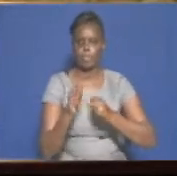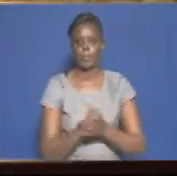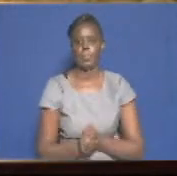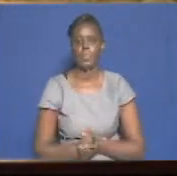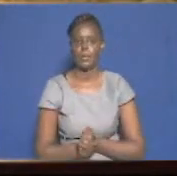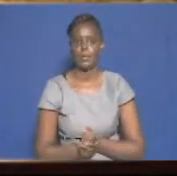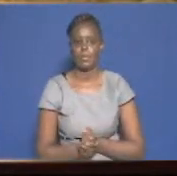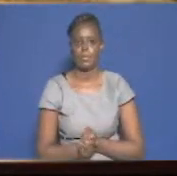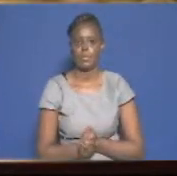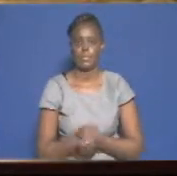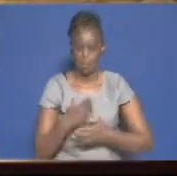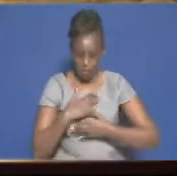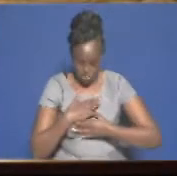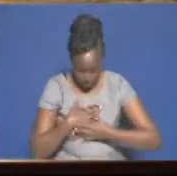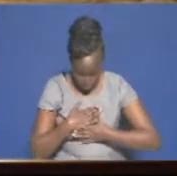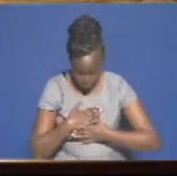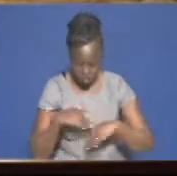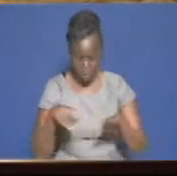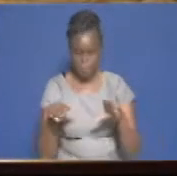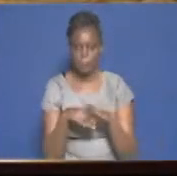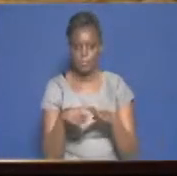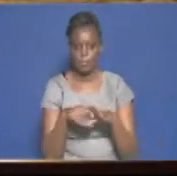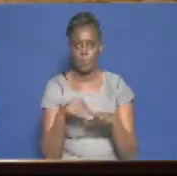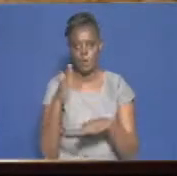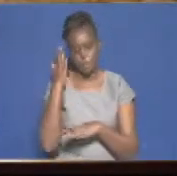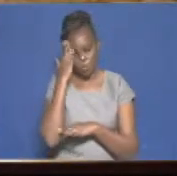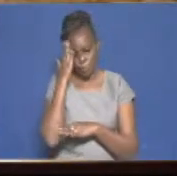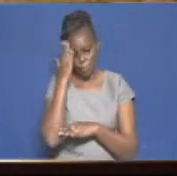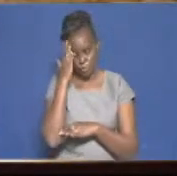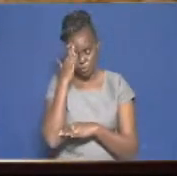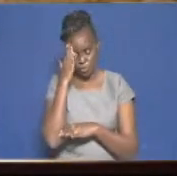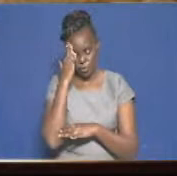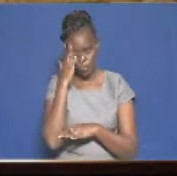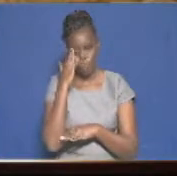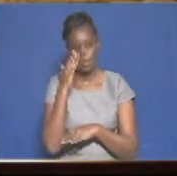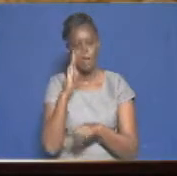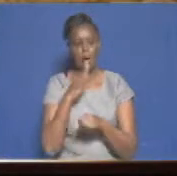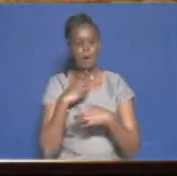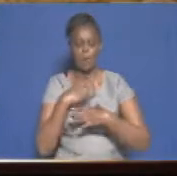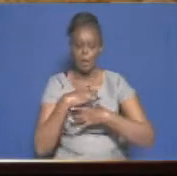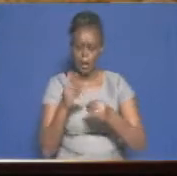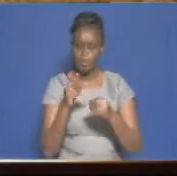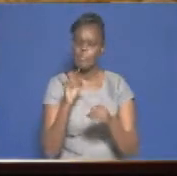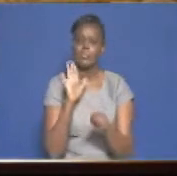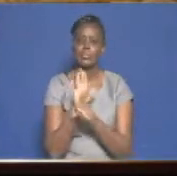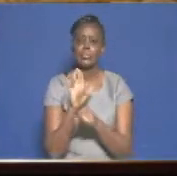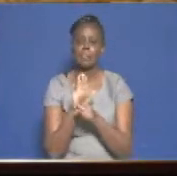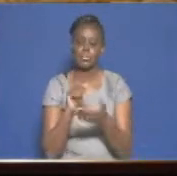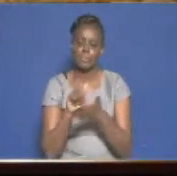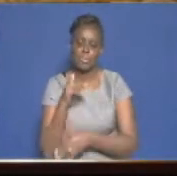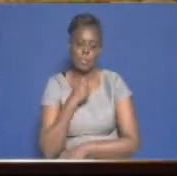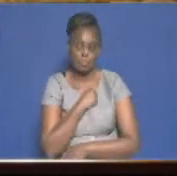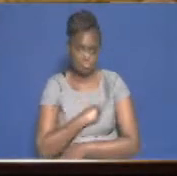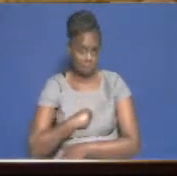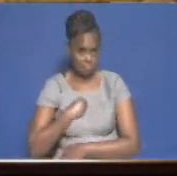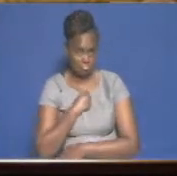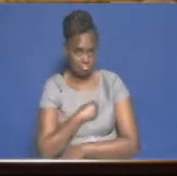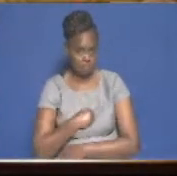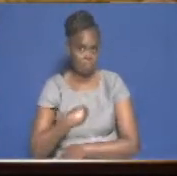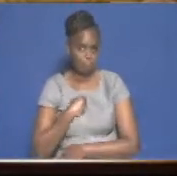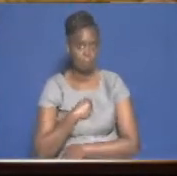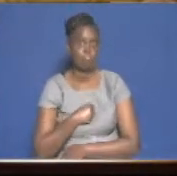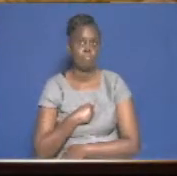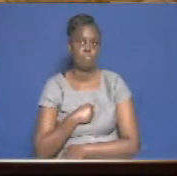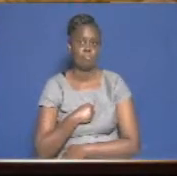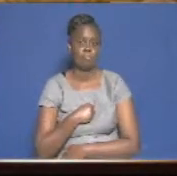So, honourable members, I know, and I can see there's a lot of interest. You, Lodja, is our brother.